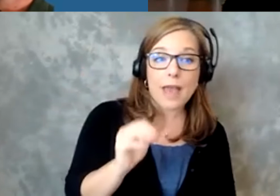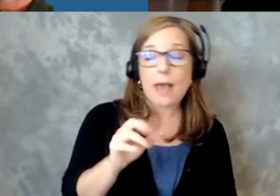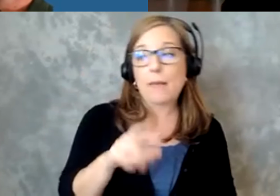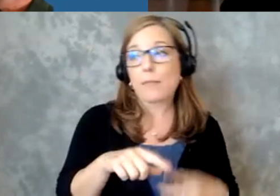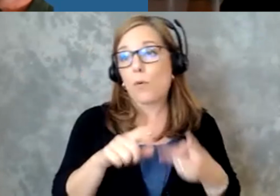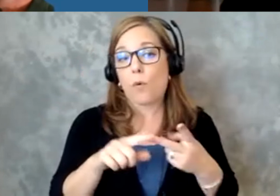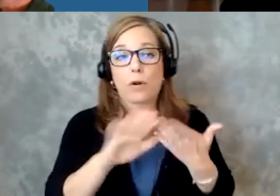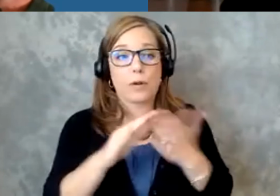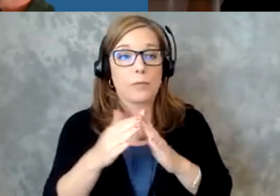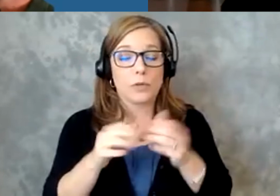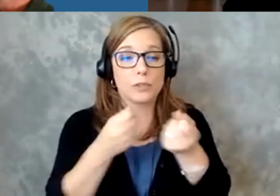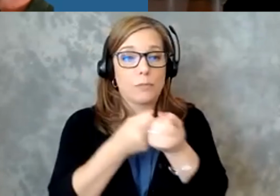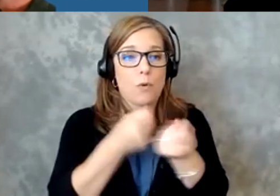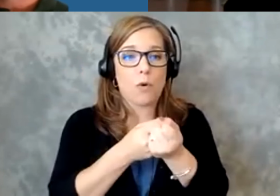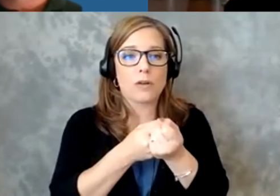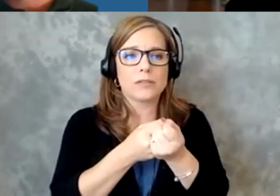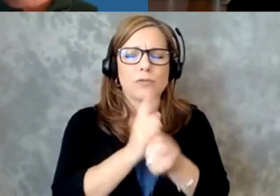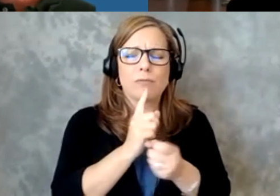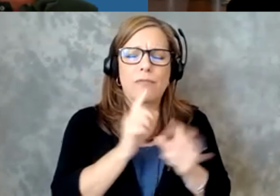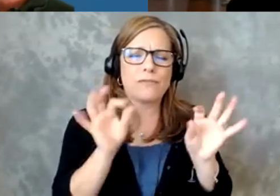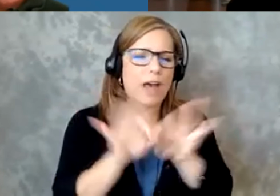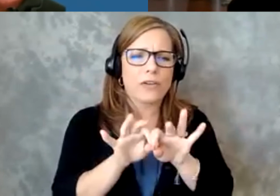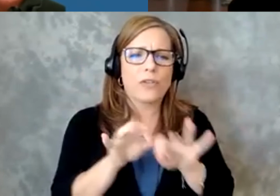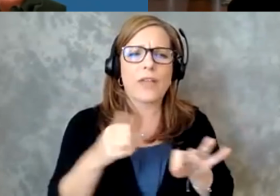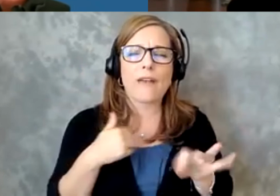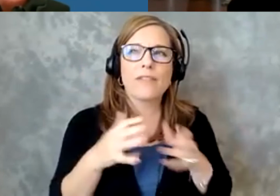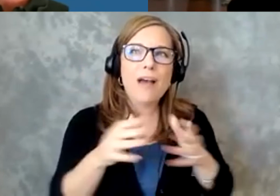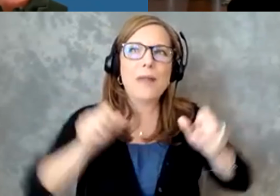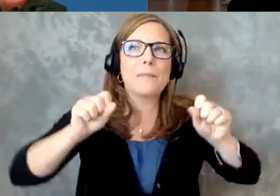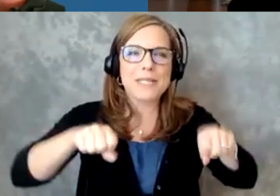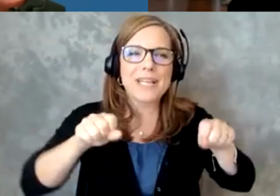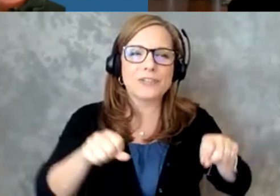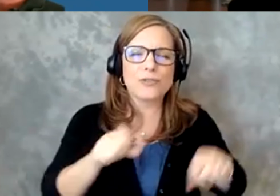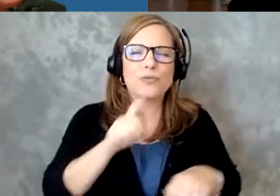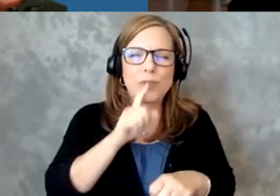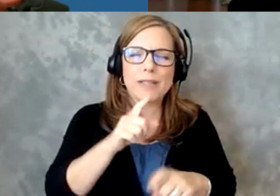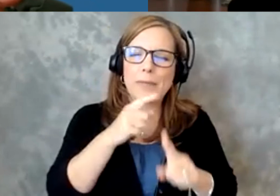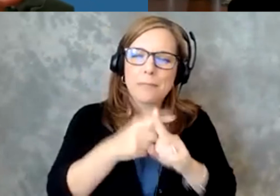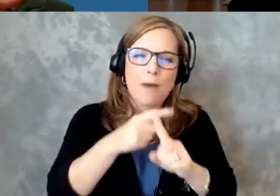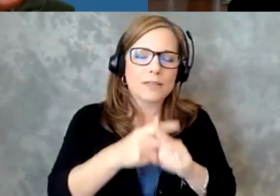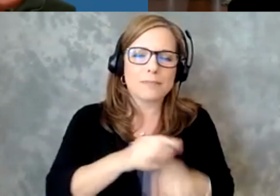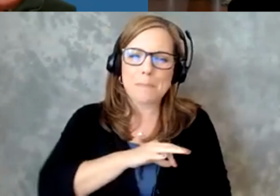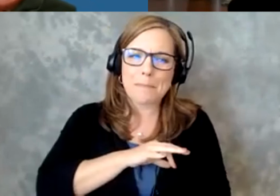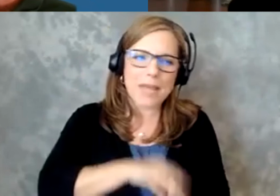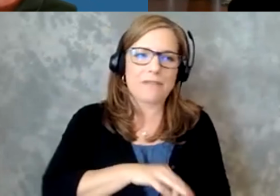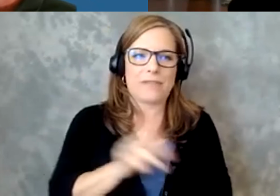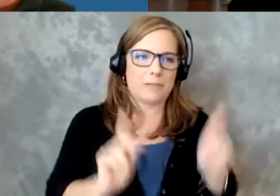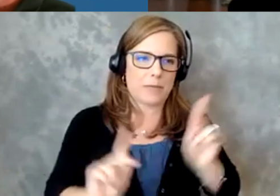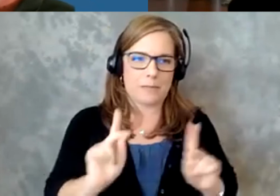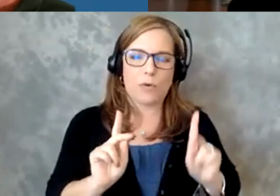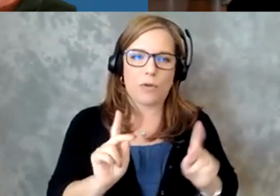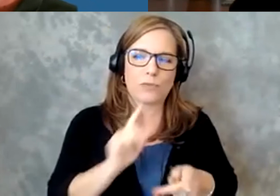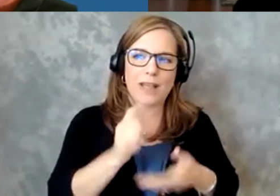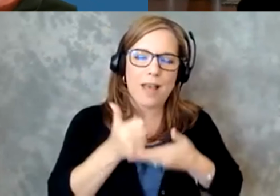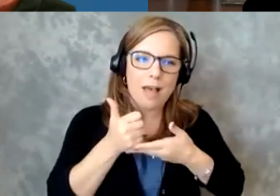really, vital services that have a lot of potential to really help people. And, part of their potential is